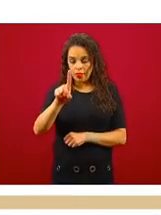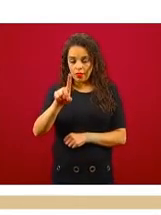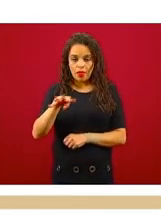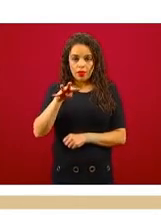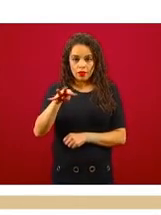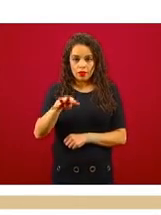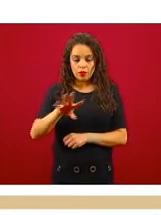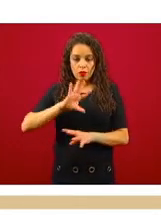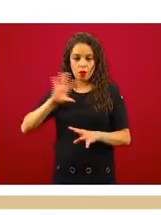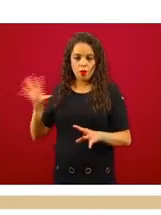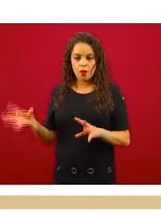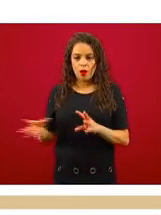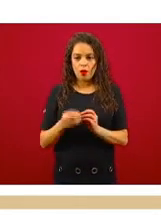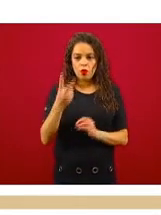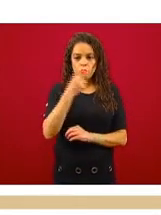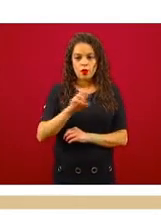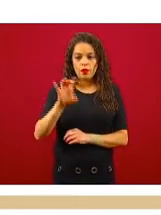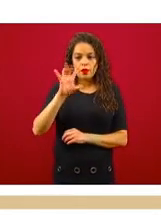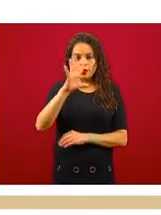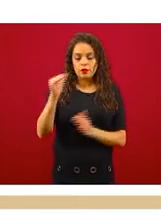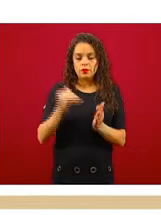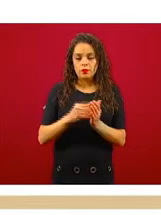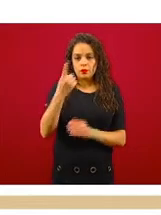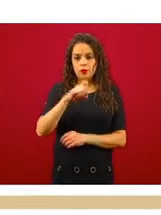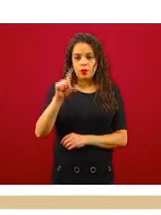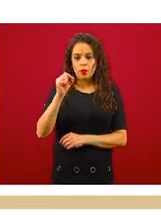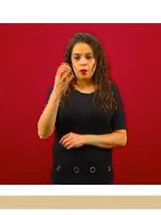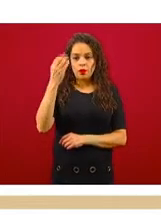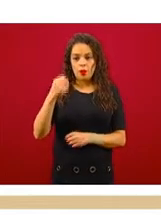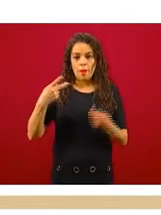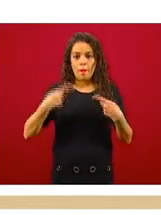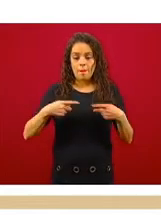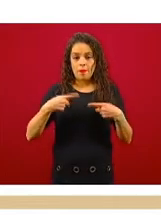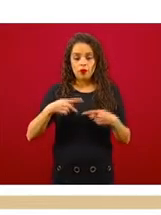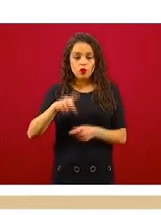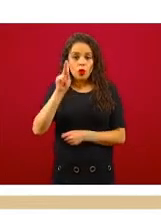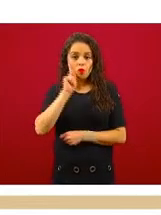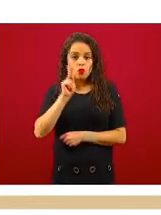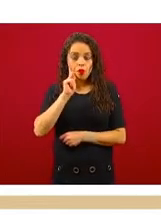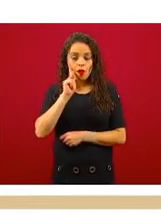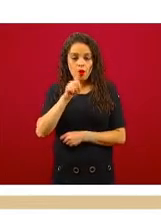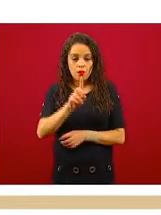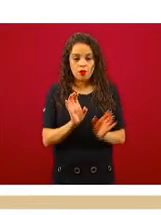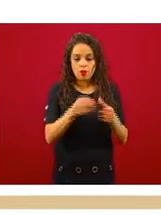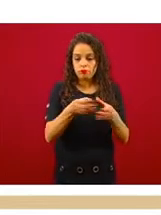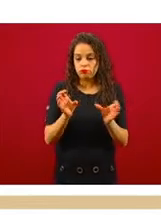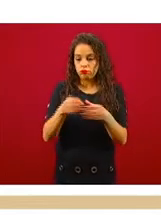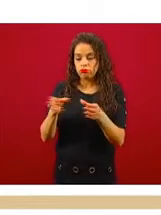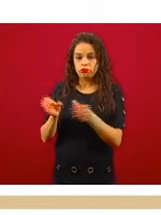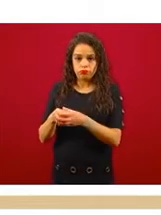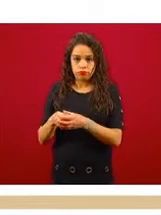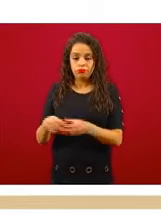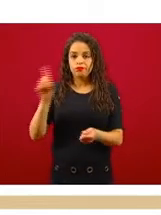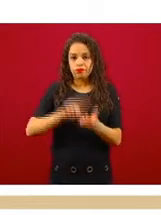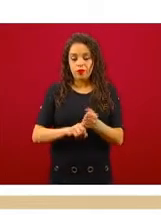74,560 confirmed cases of COVID-19 out of a total of